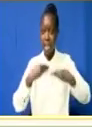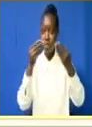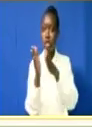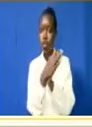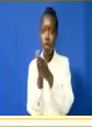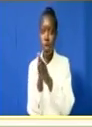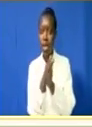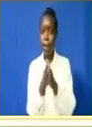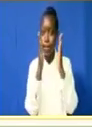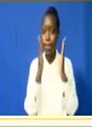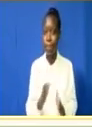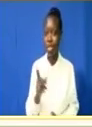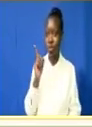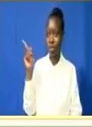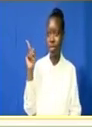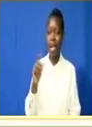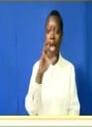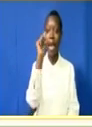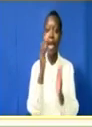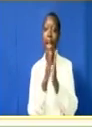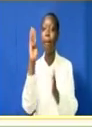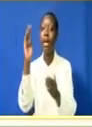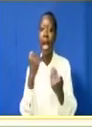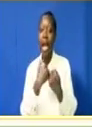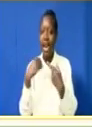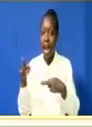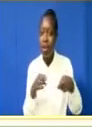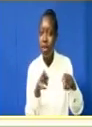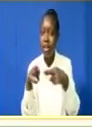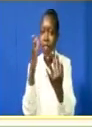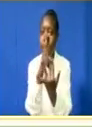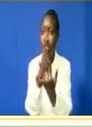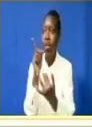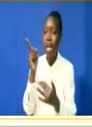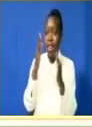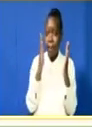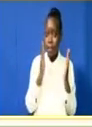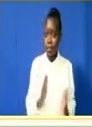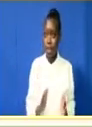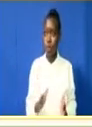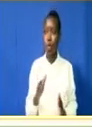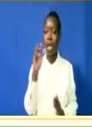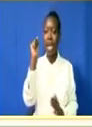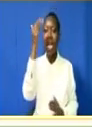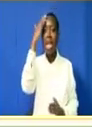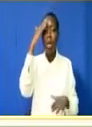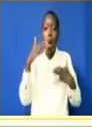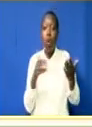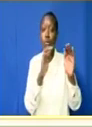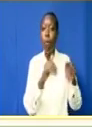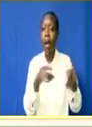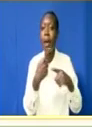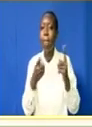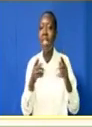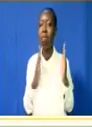and person B. There was a river. River between, yes. This person knew how to cultivate, mm-hmm, but this one didn't. Yes. So